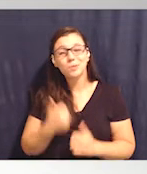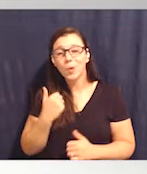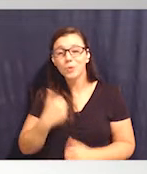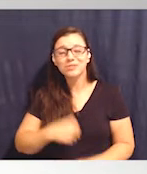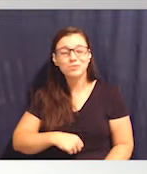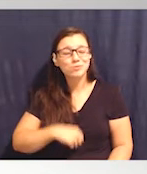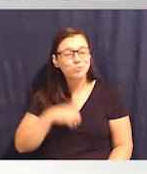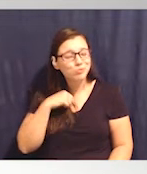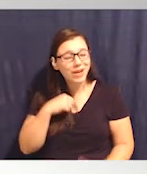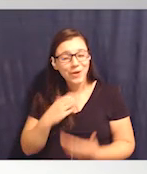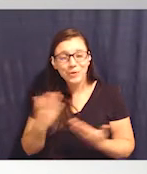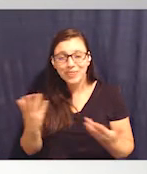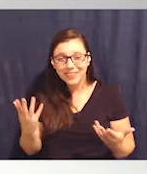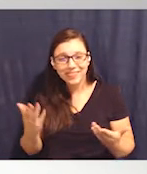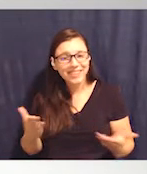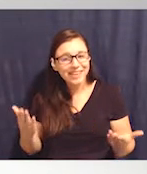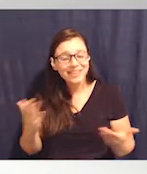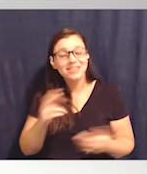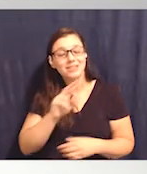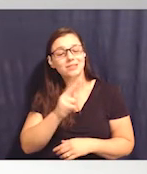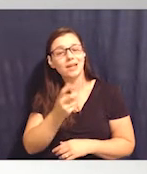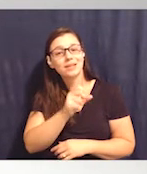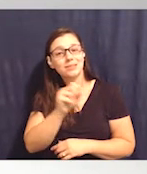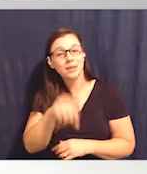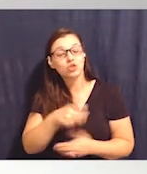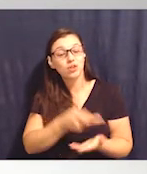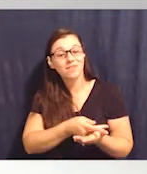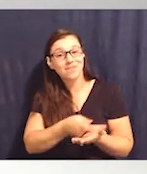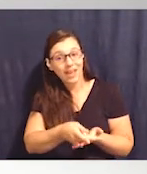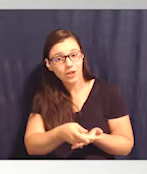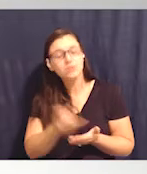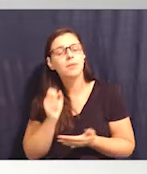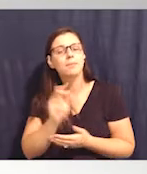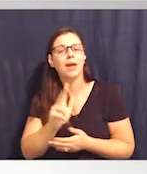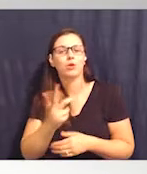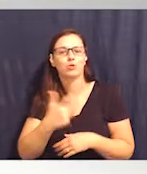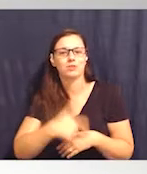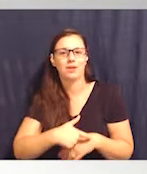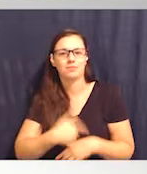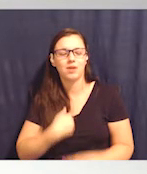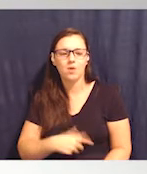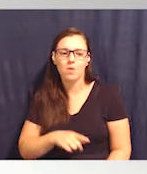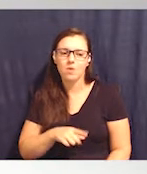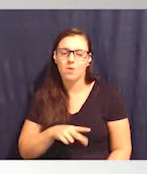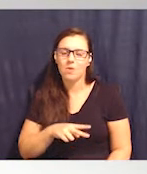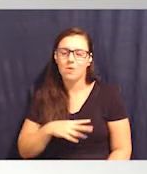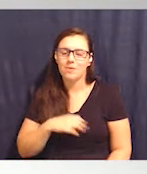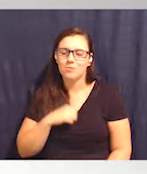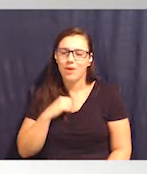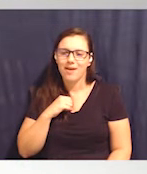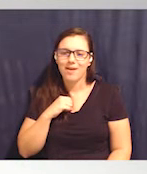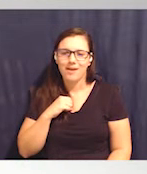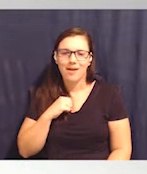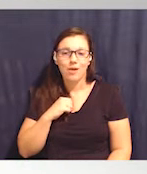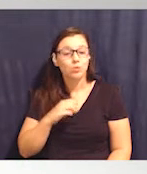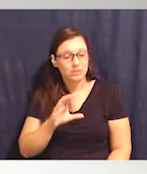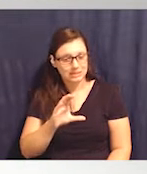through the second semester, failed it, and went back the third time. He got a C and passed it.